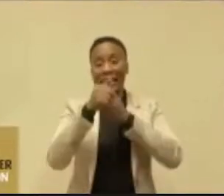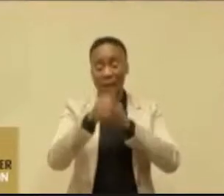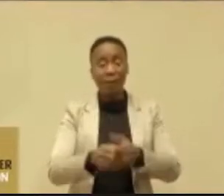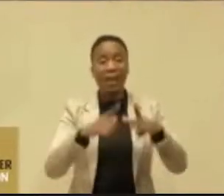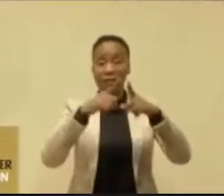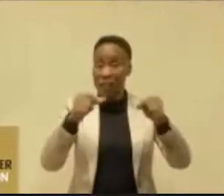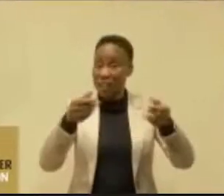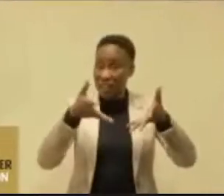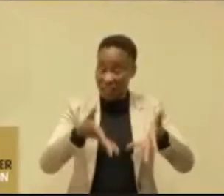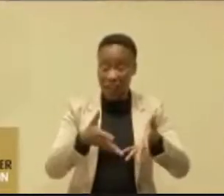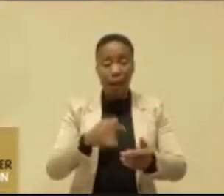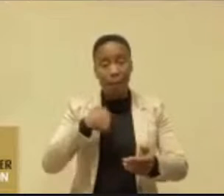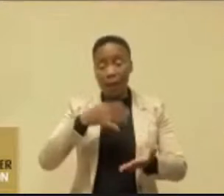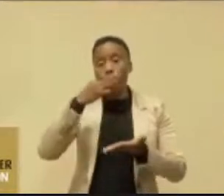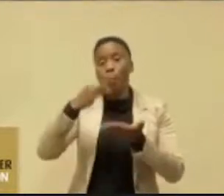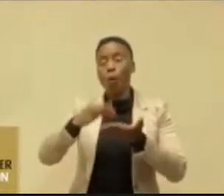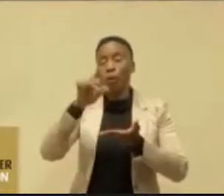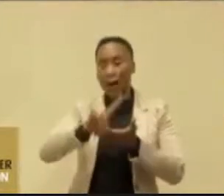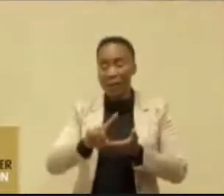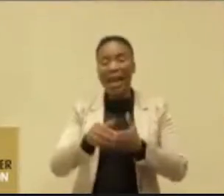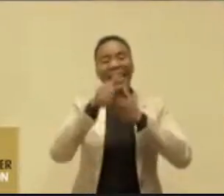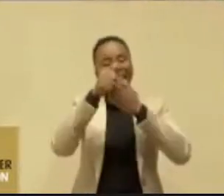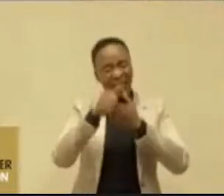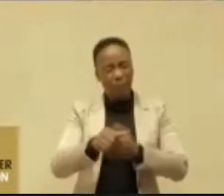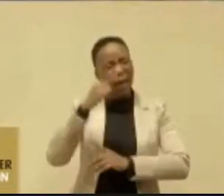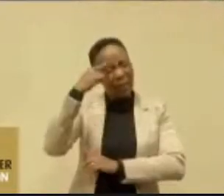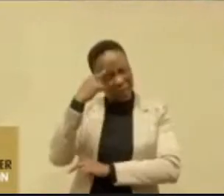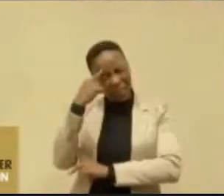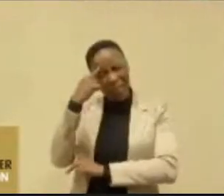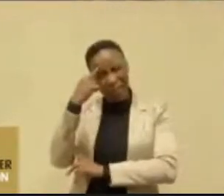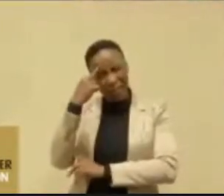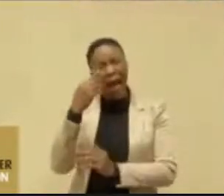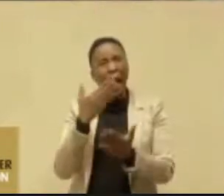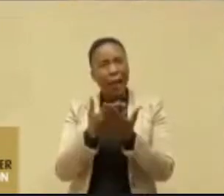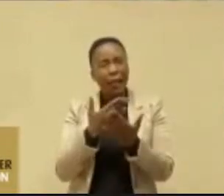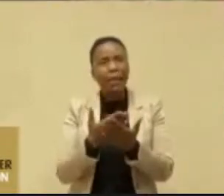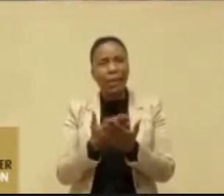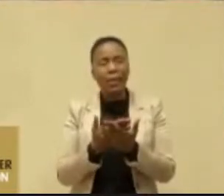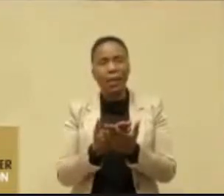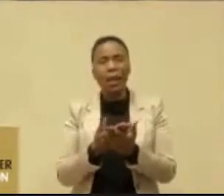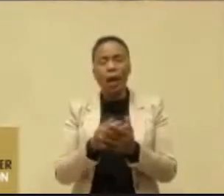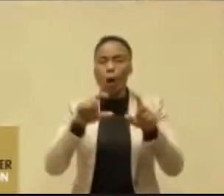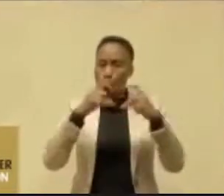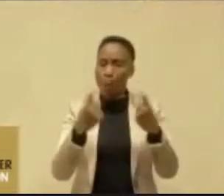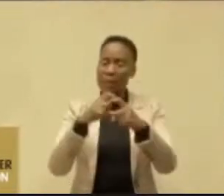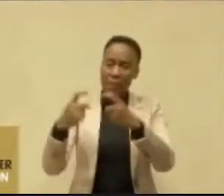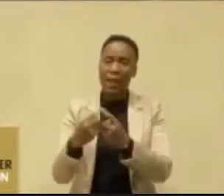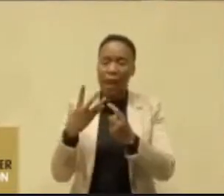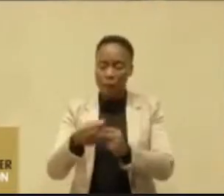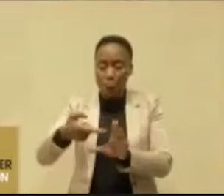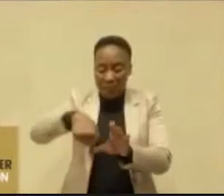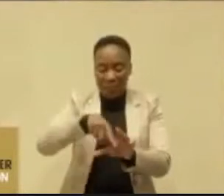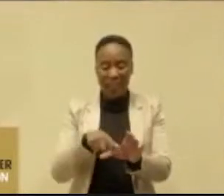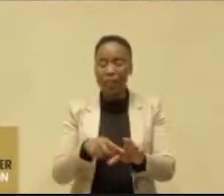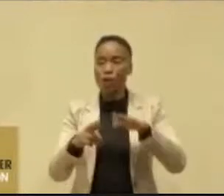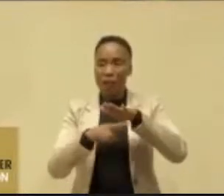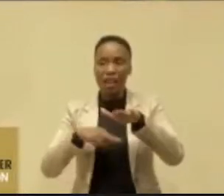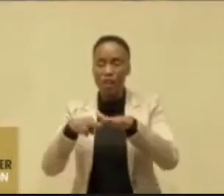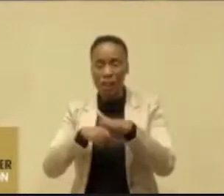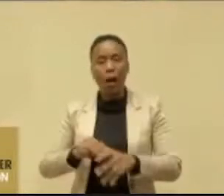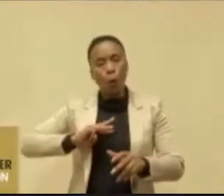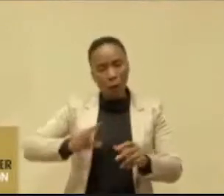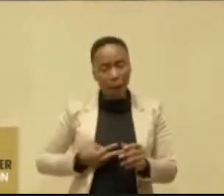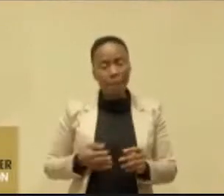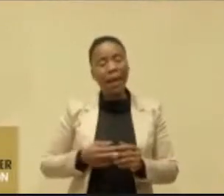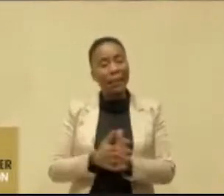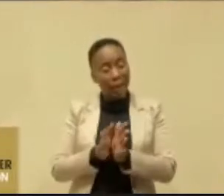so i'm proposing that leadership be in a high number at least we can have um the committee within our regions women who will tackle the